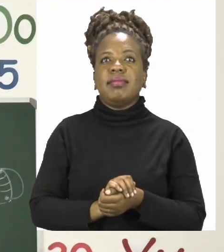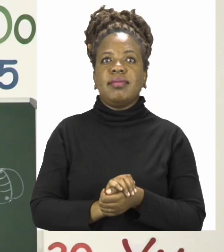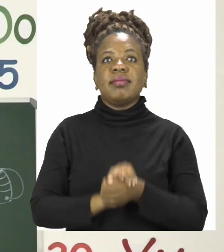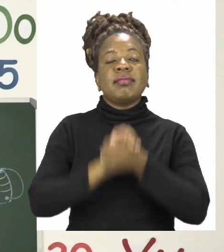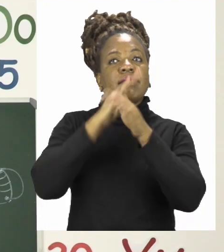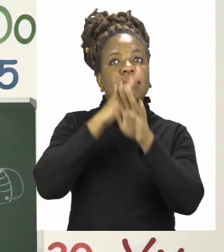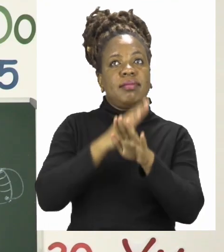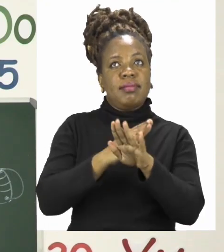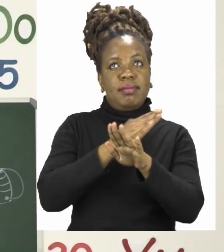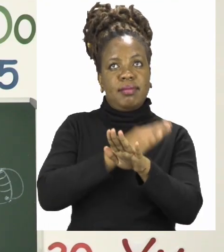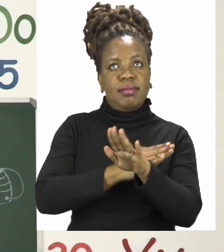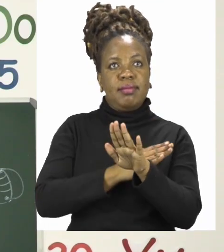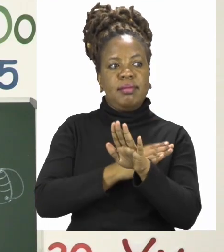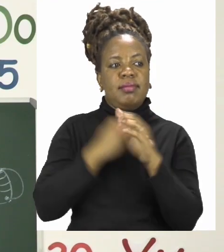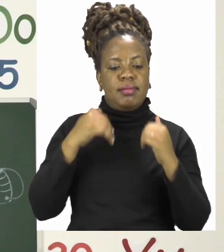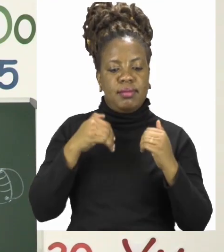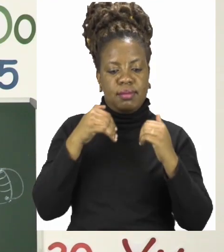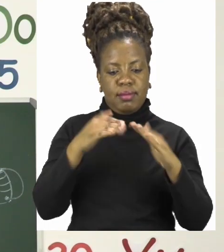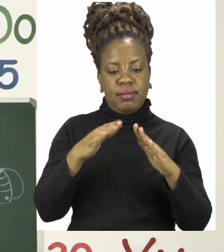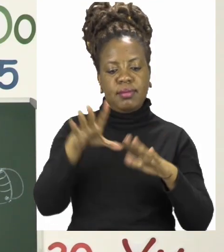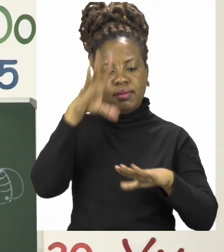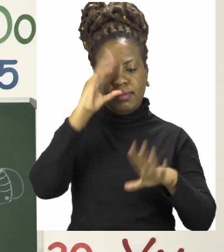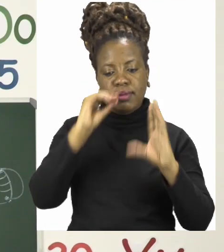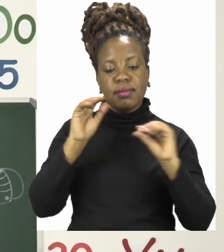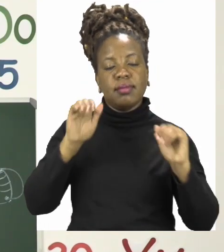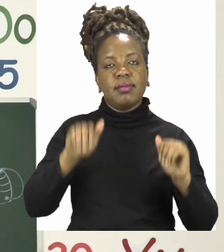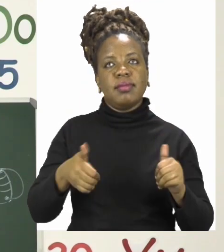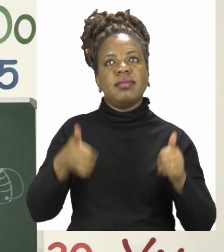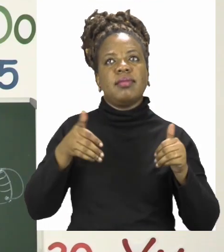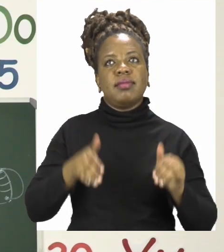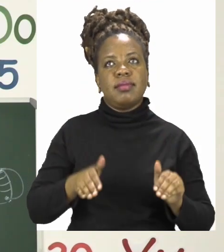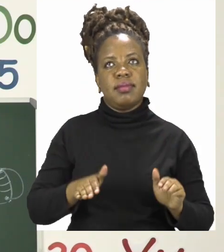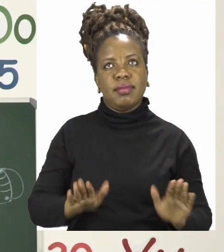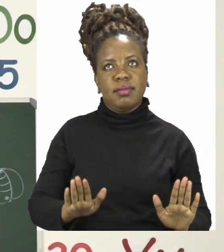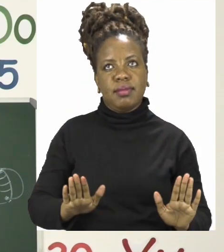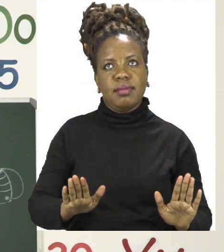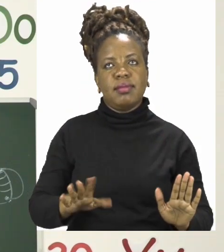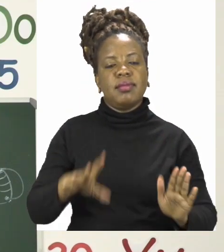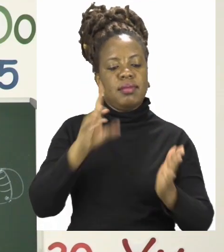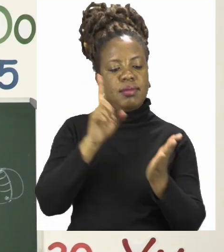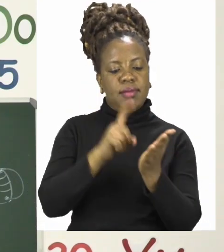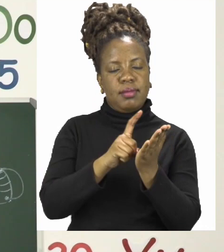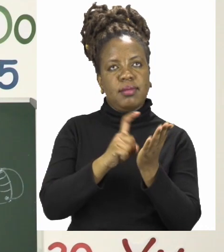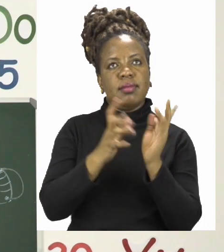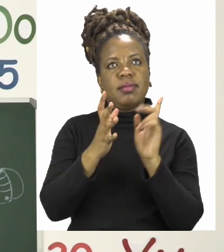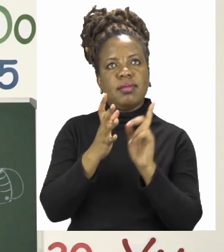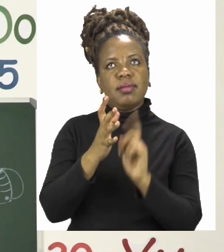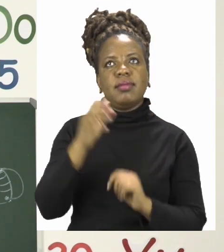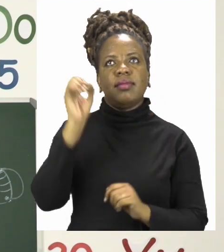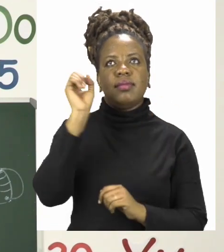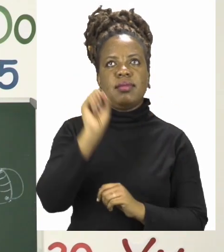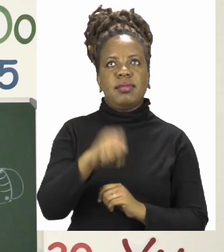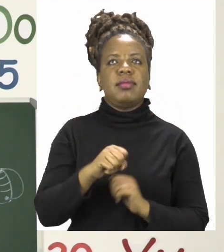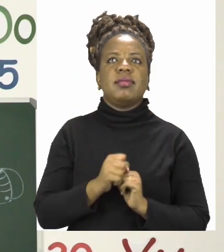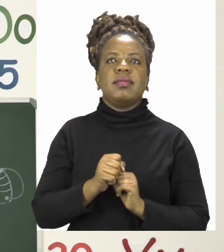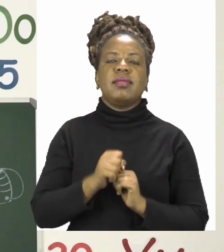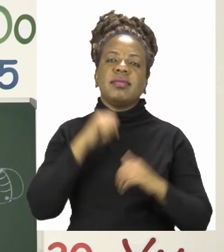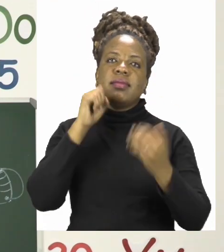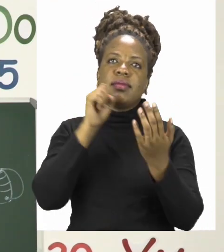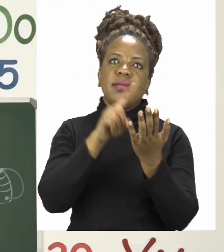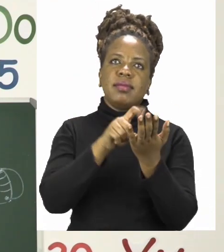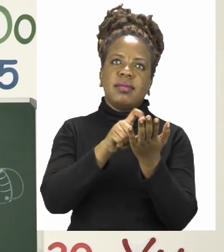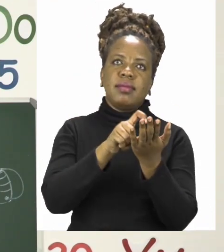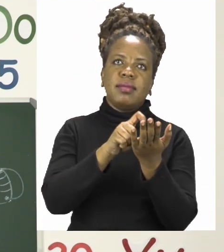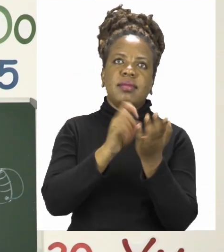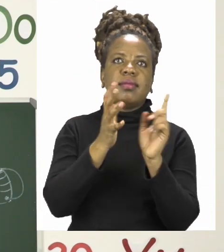we get into any lessons, boys and girls, we need to sanitize. Remember, when we sanitize,